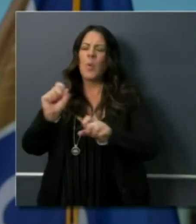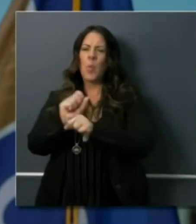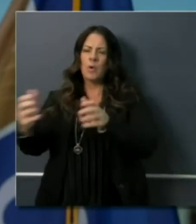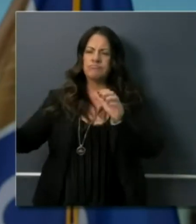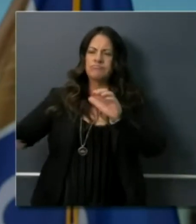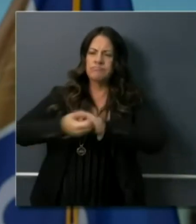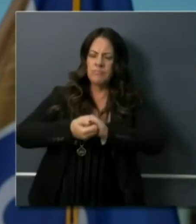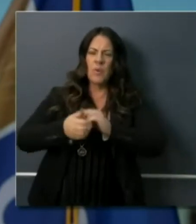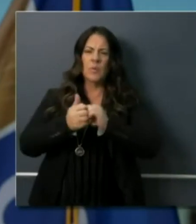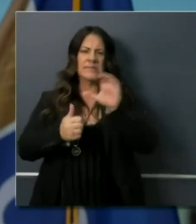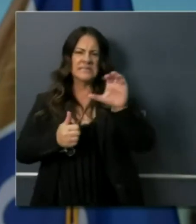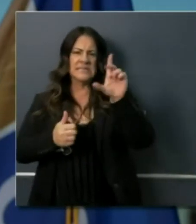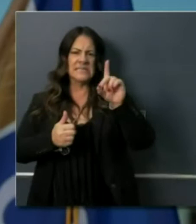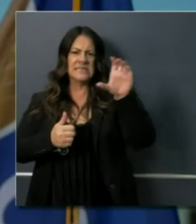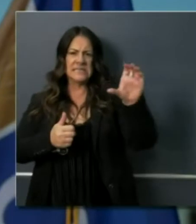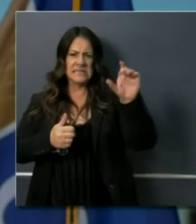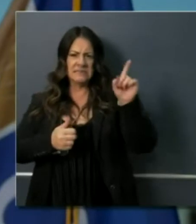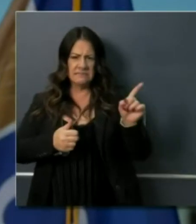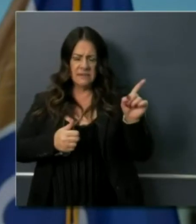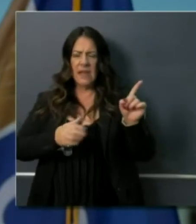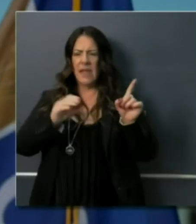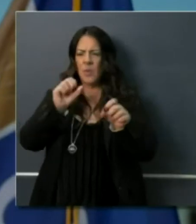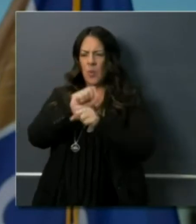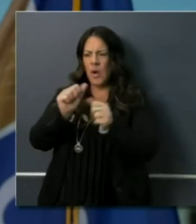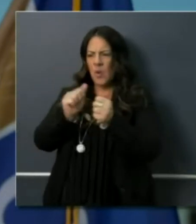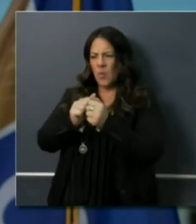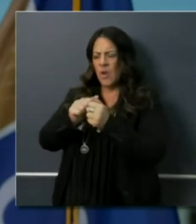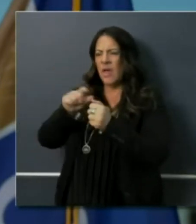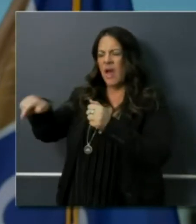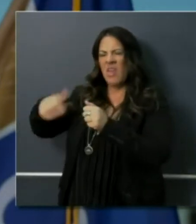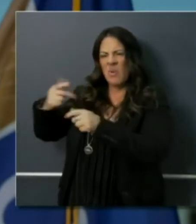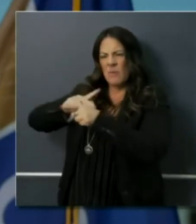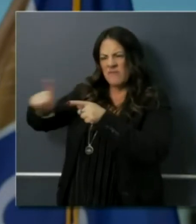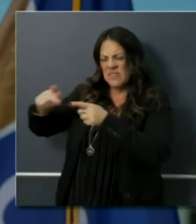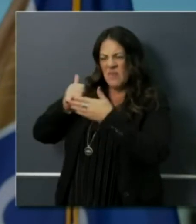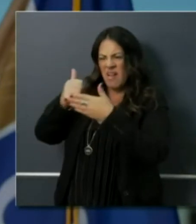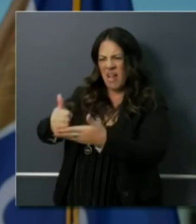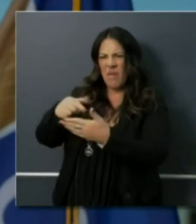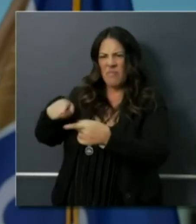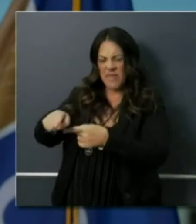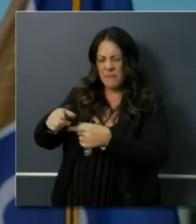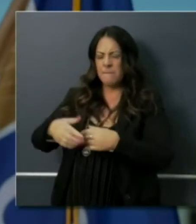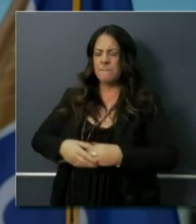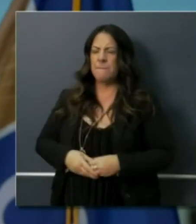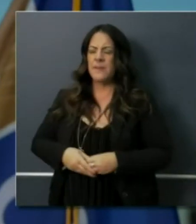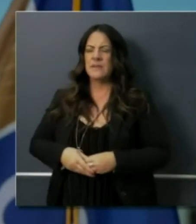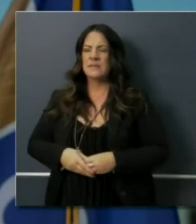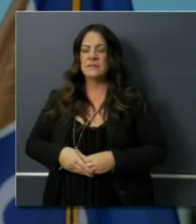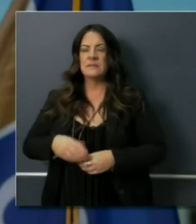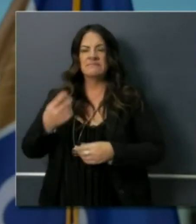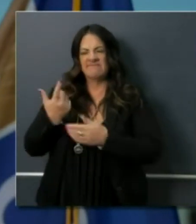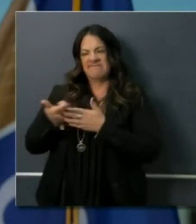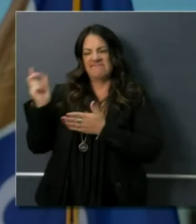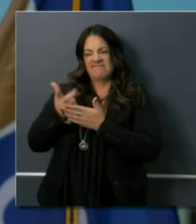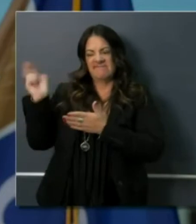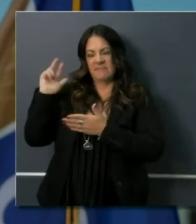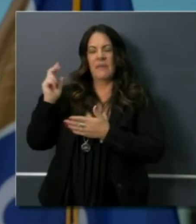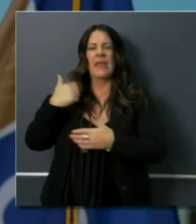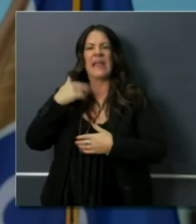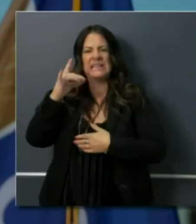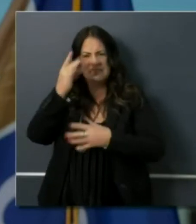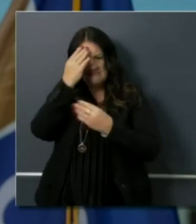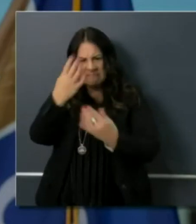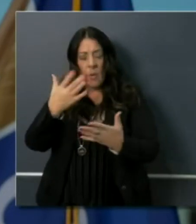others to saturate those areas of concern and focus. A few weeks back, I highlighted the concerns we had down in